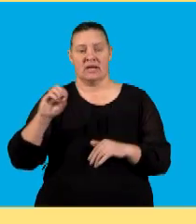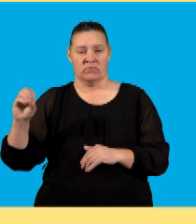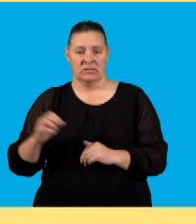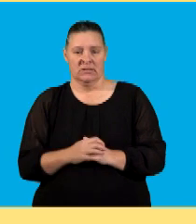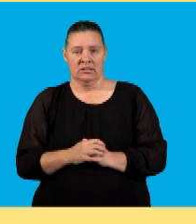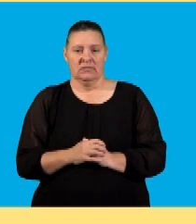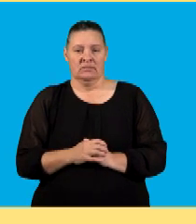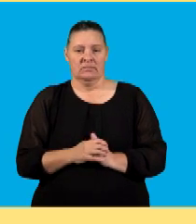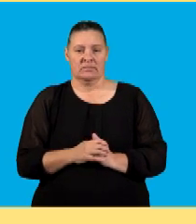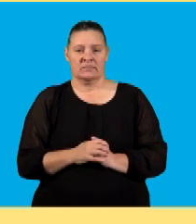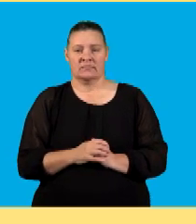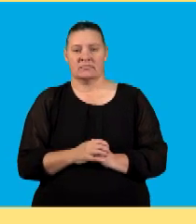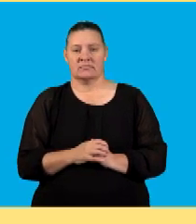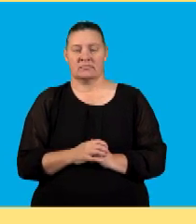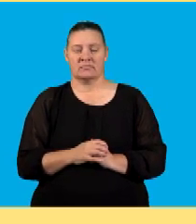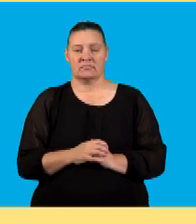18,700.